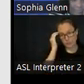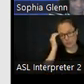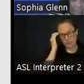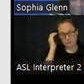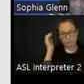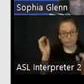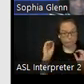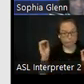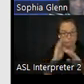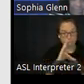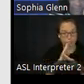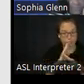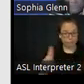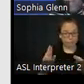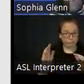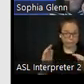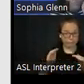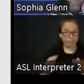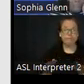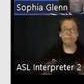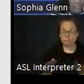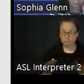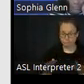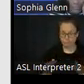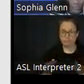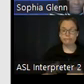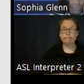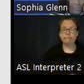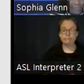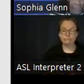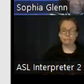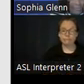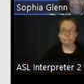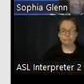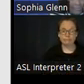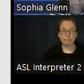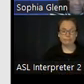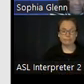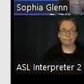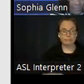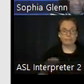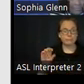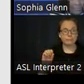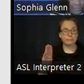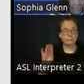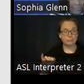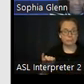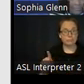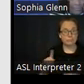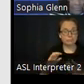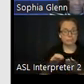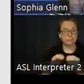Seeing that there are none, may we move forward? Sure. Thank you. Co-Chair Obi? Sure. Number